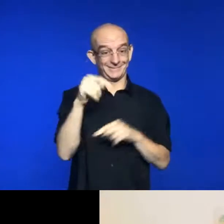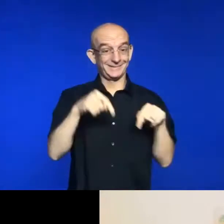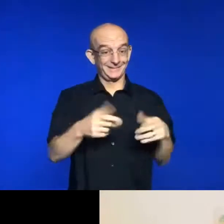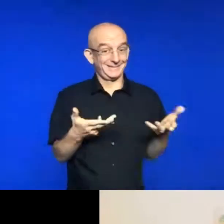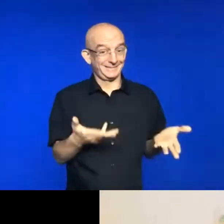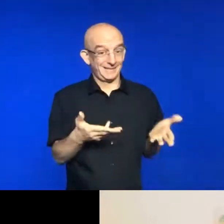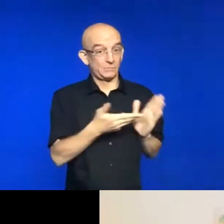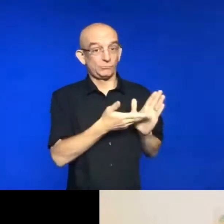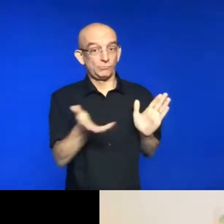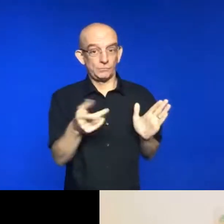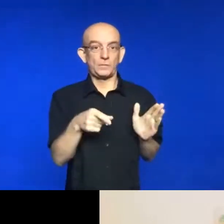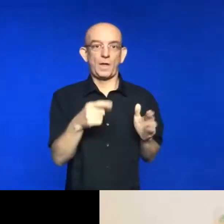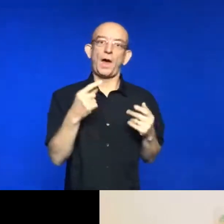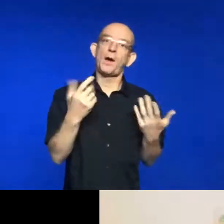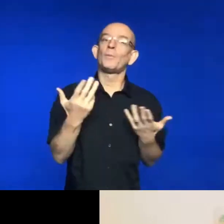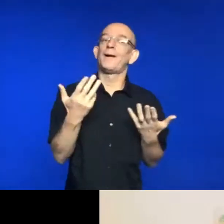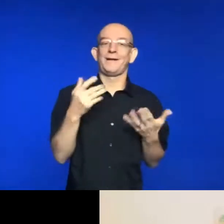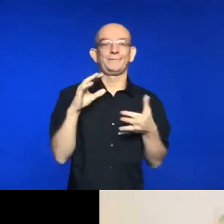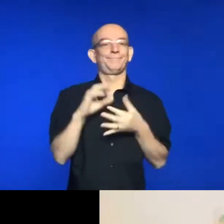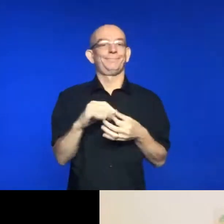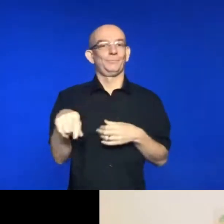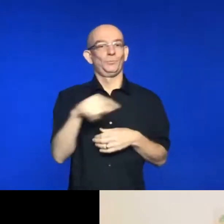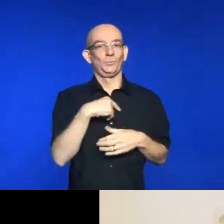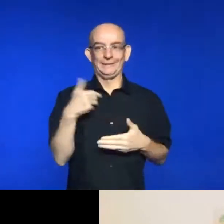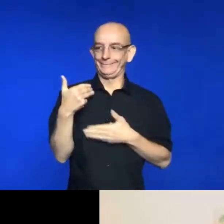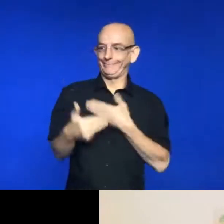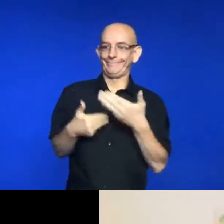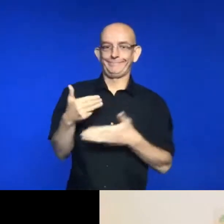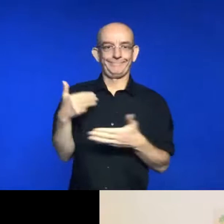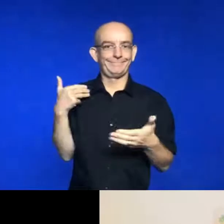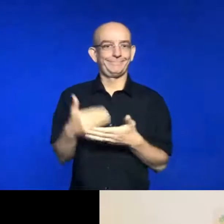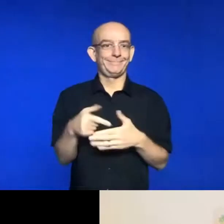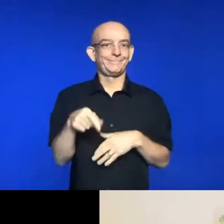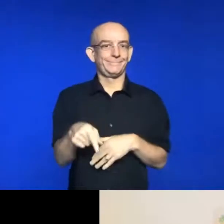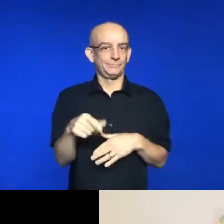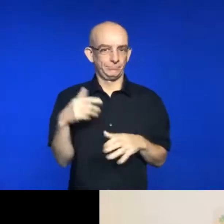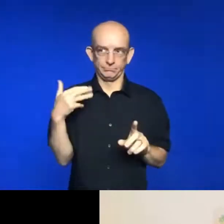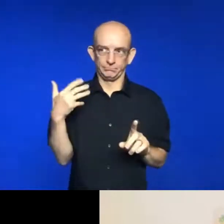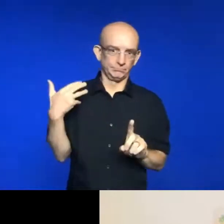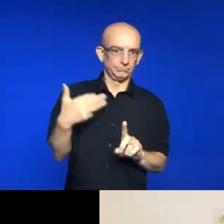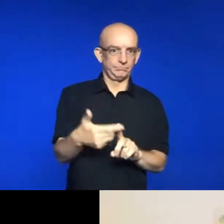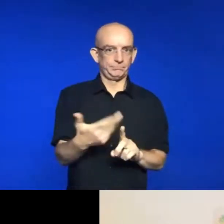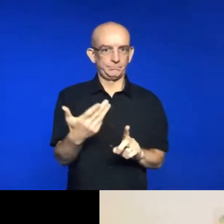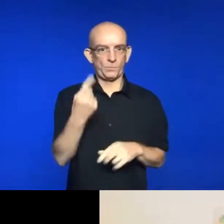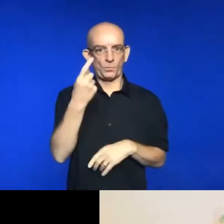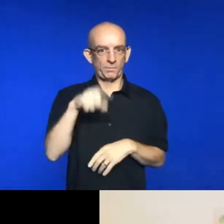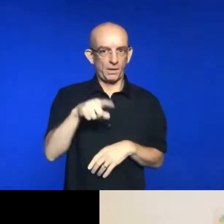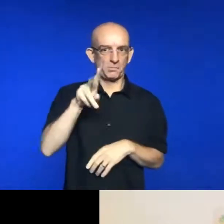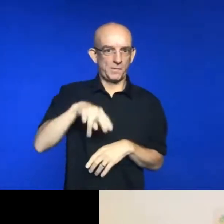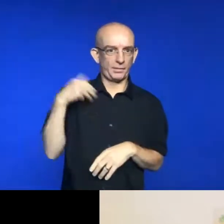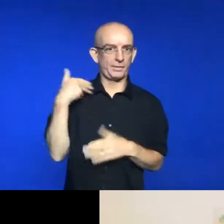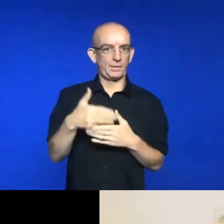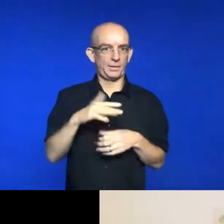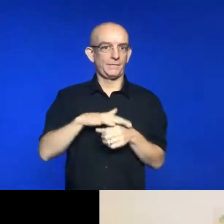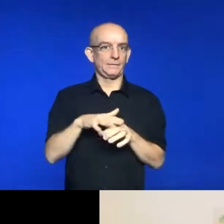the last months has started as an emergency that is fully related to health, so a